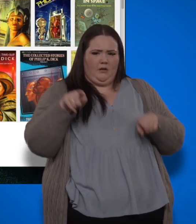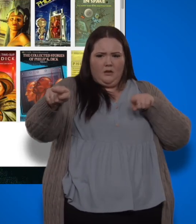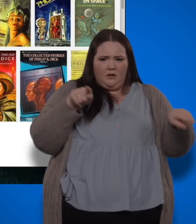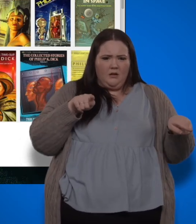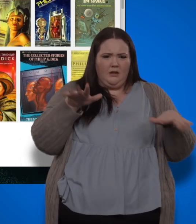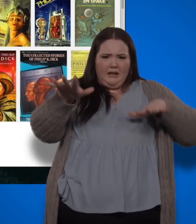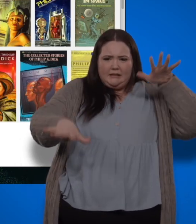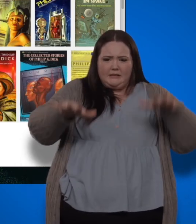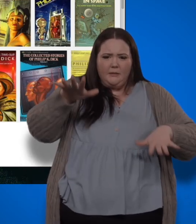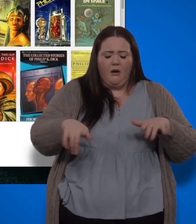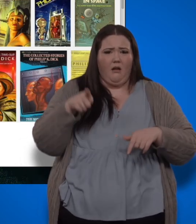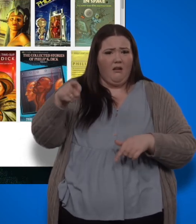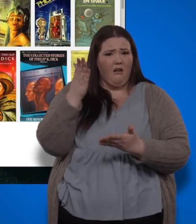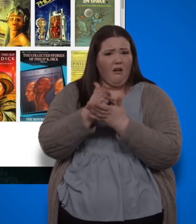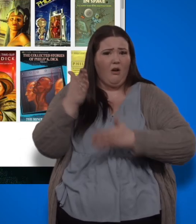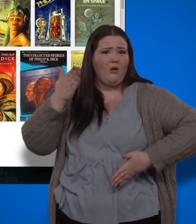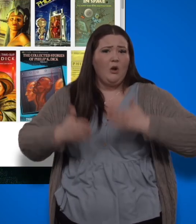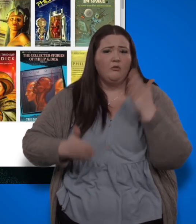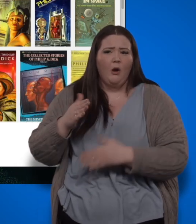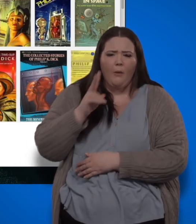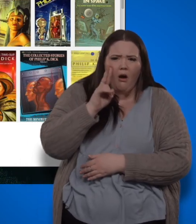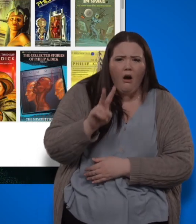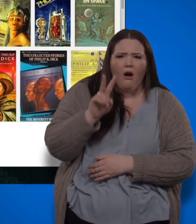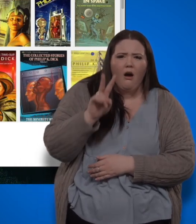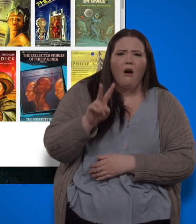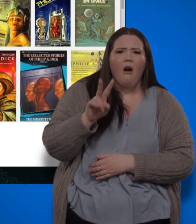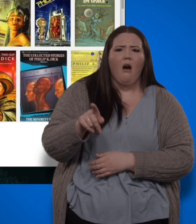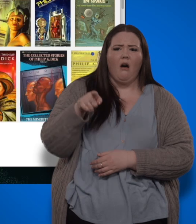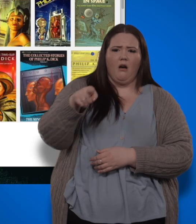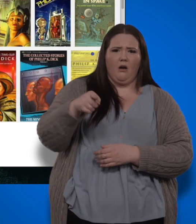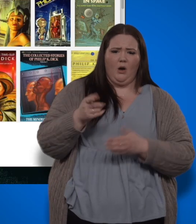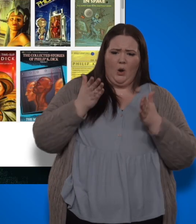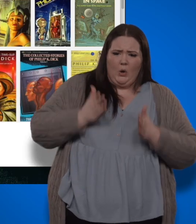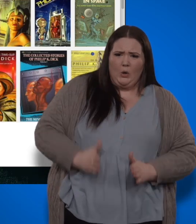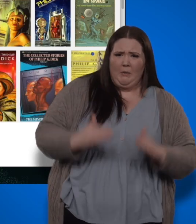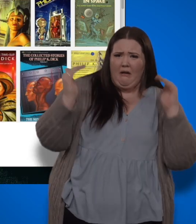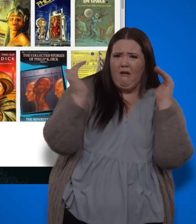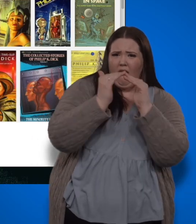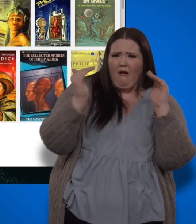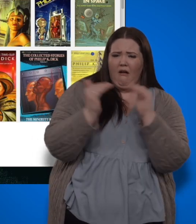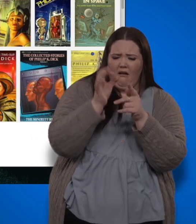brilliantly engineered robots that reproduced human